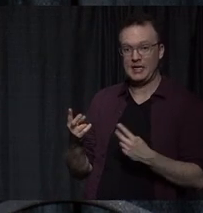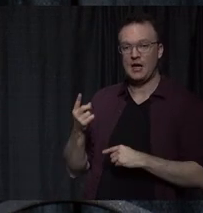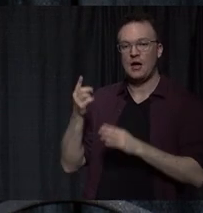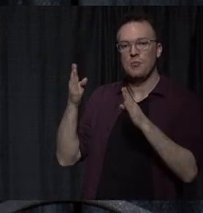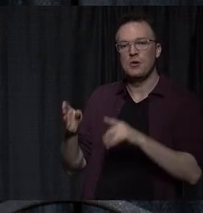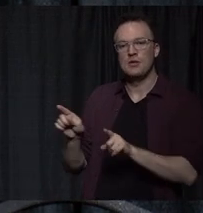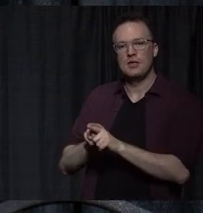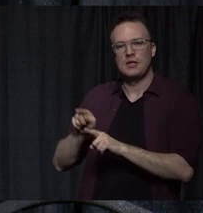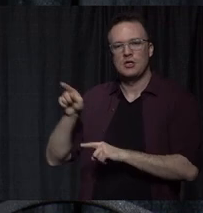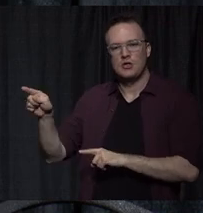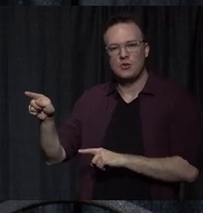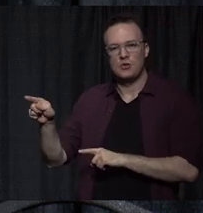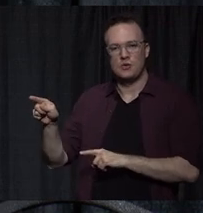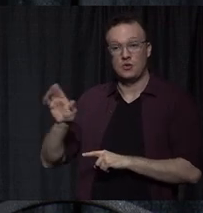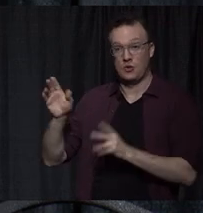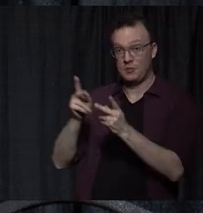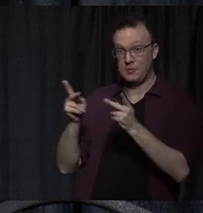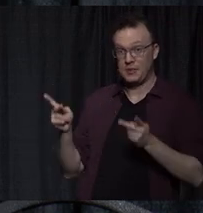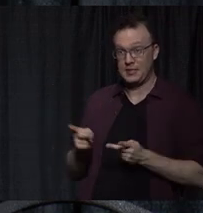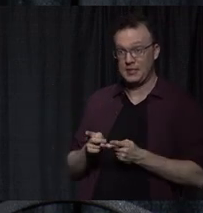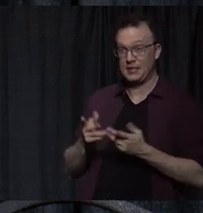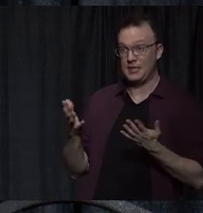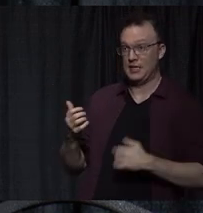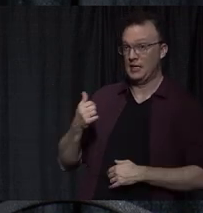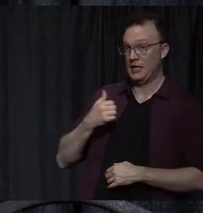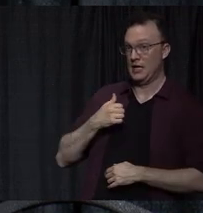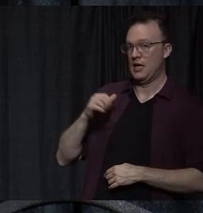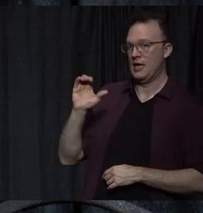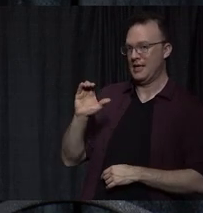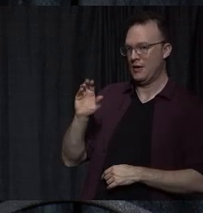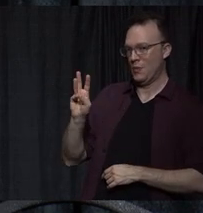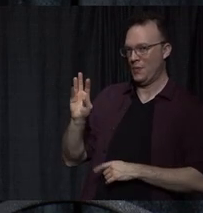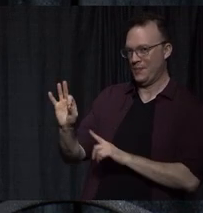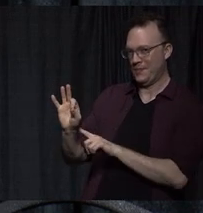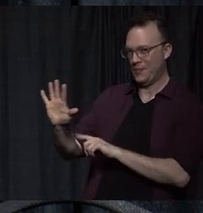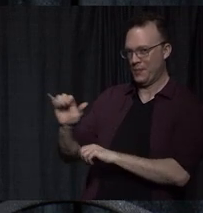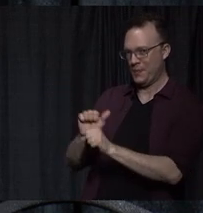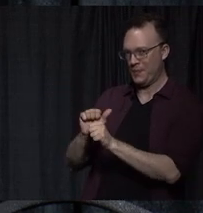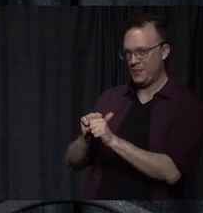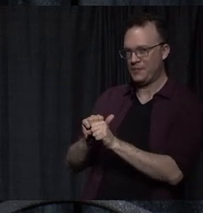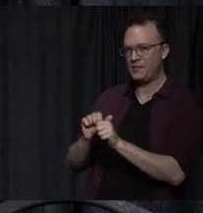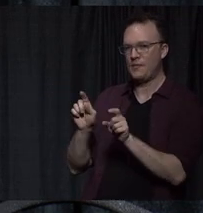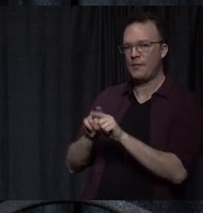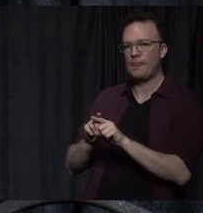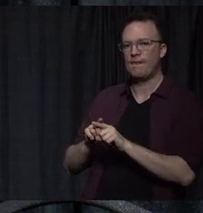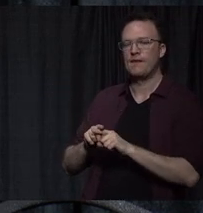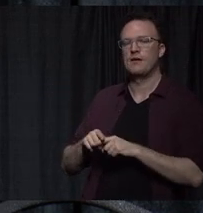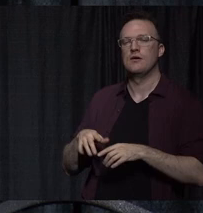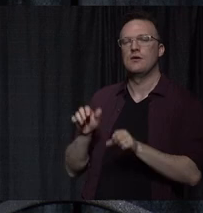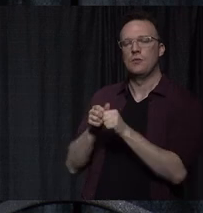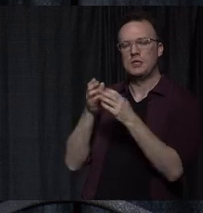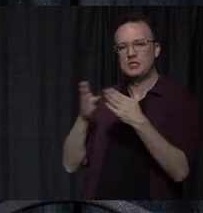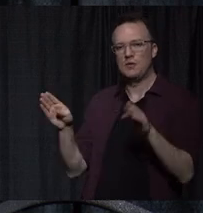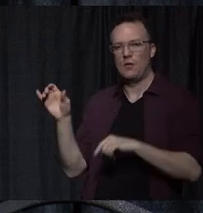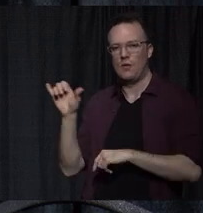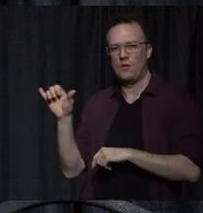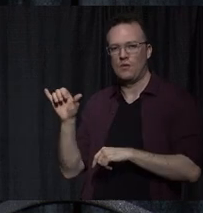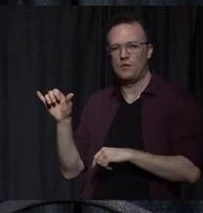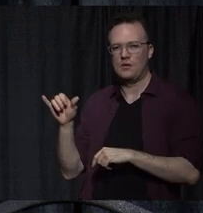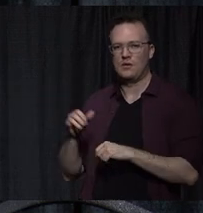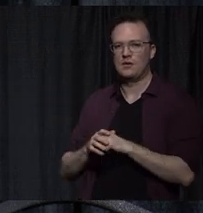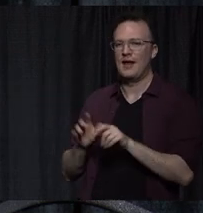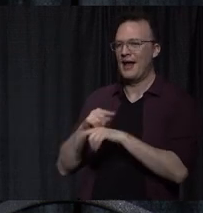someone like you in your position at Canadian Women Foundation, and just in your work in general, not only as a fellow